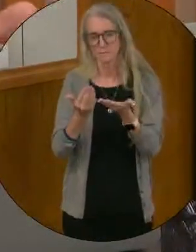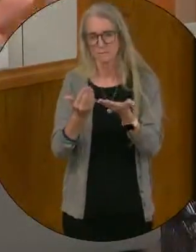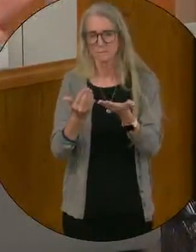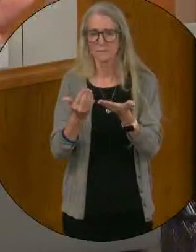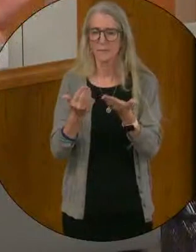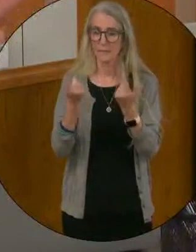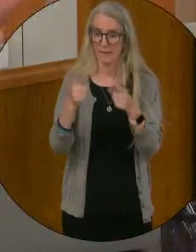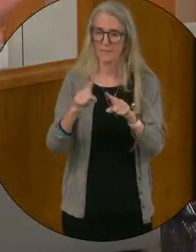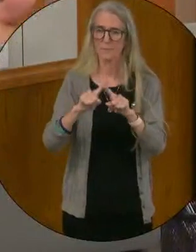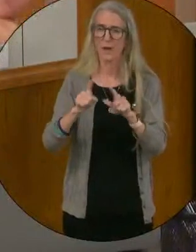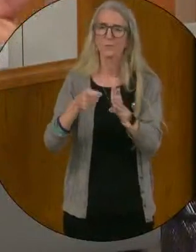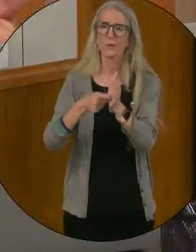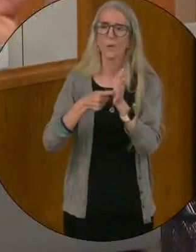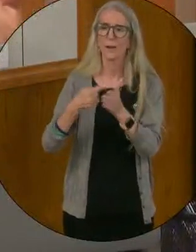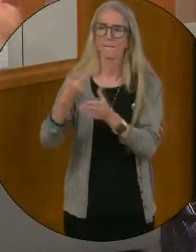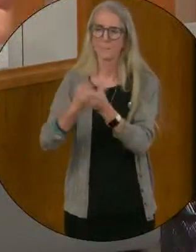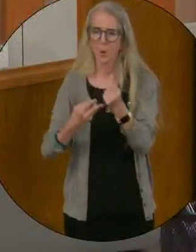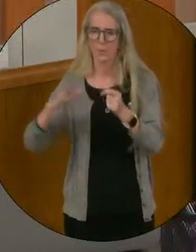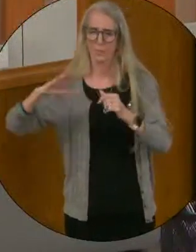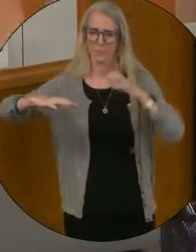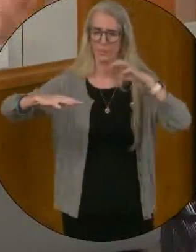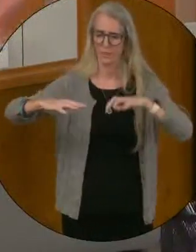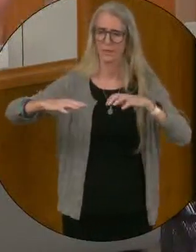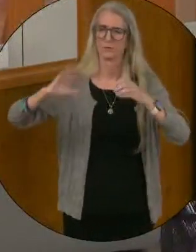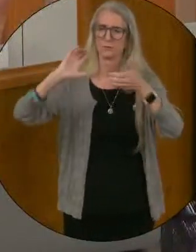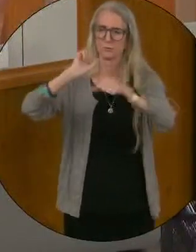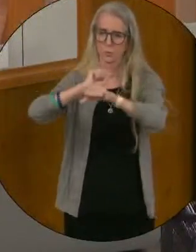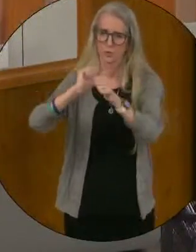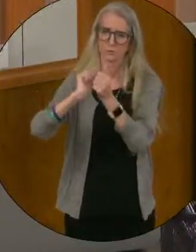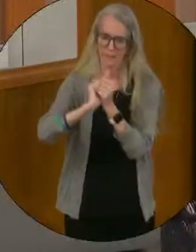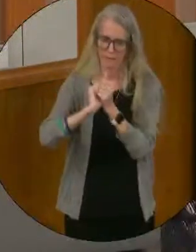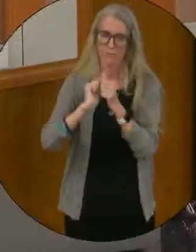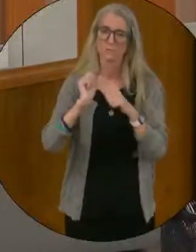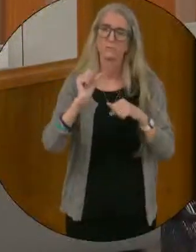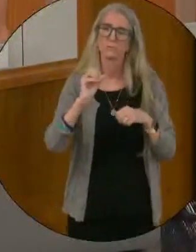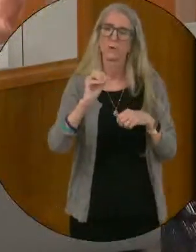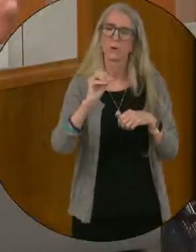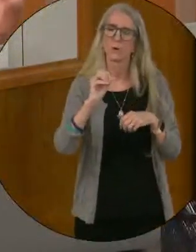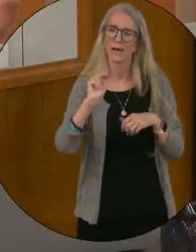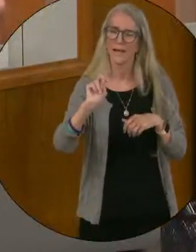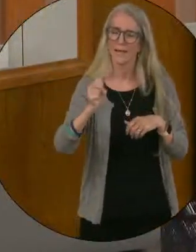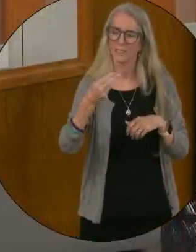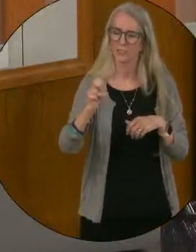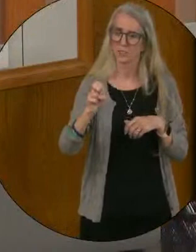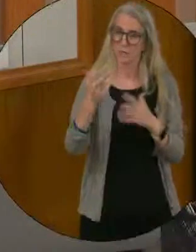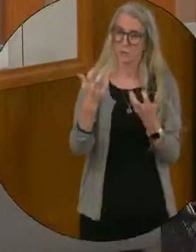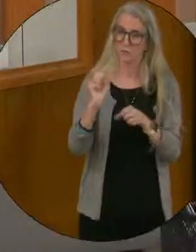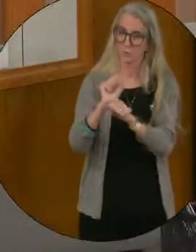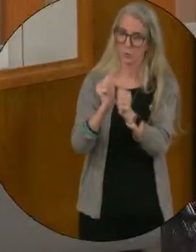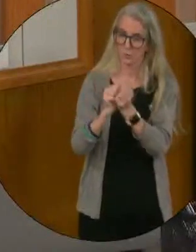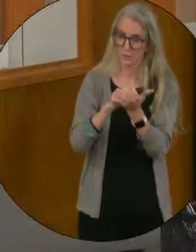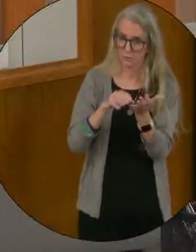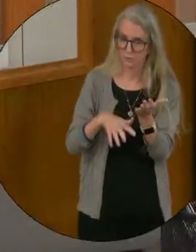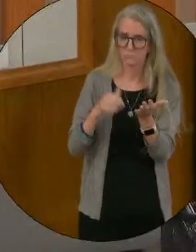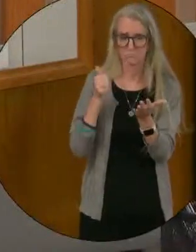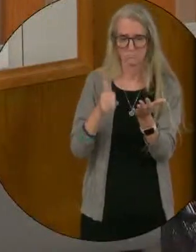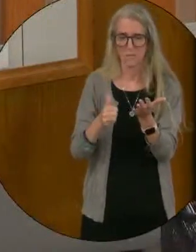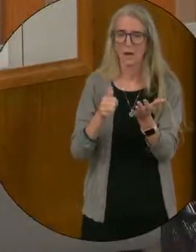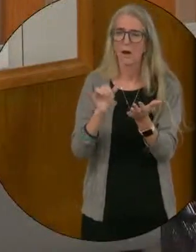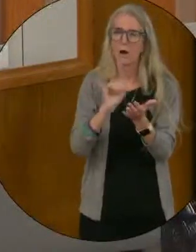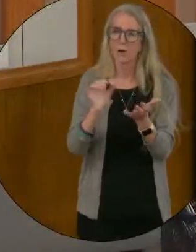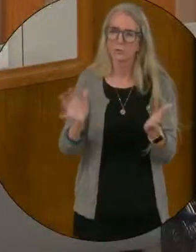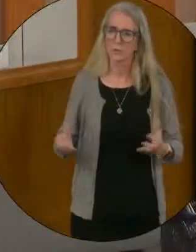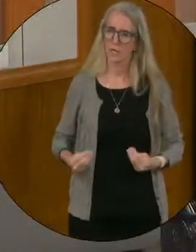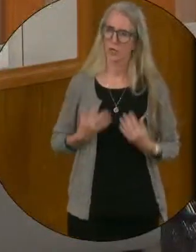on both ends, and the entire system of NSHE wants to work with our students, and that's also really